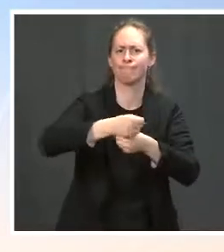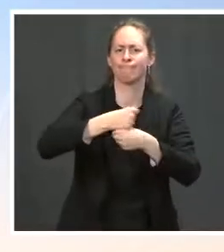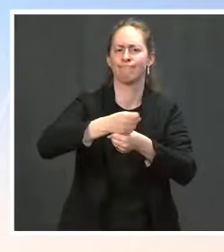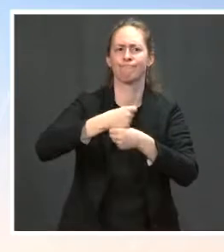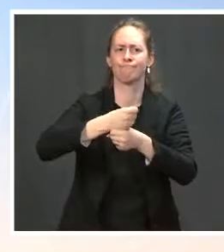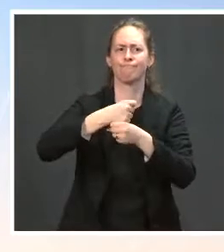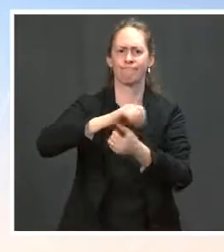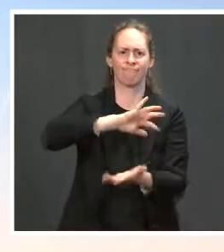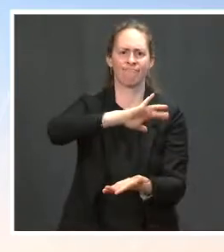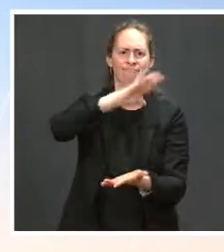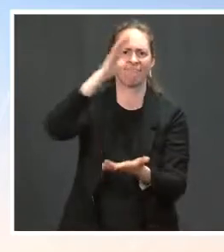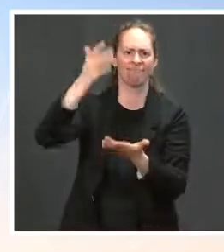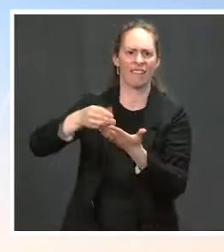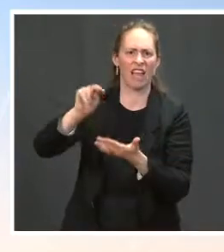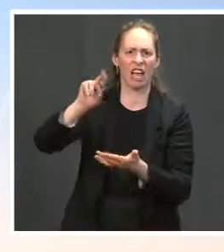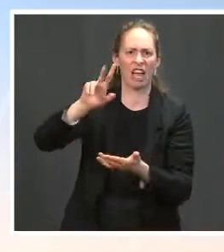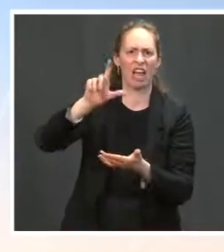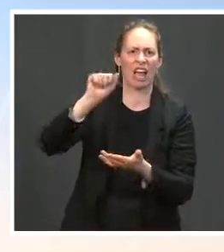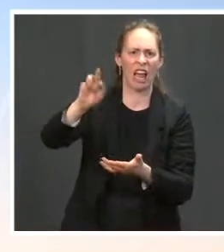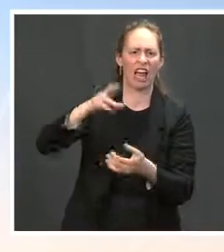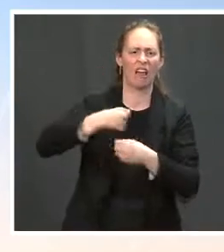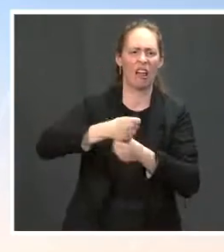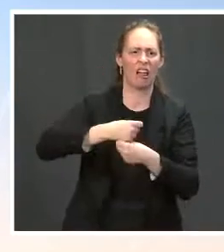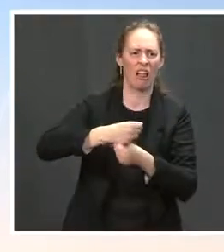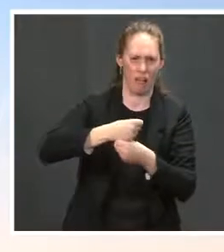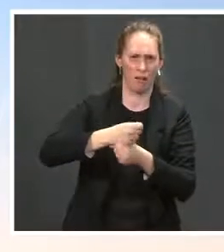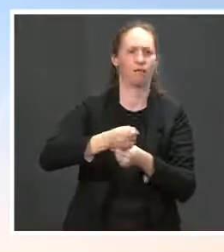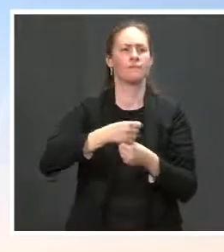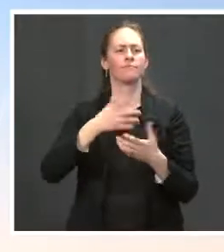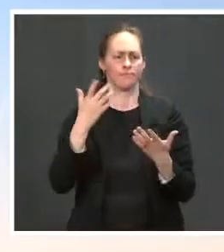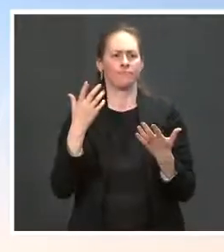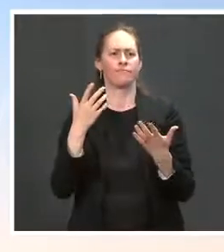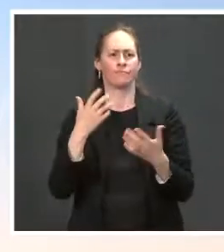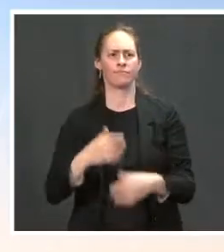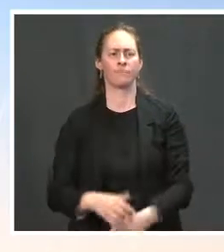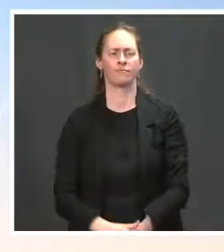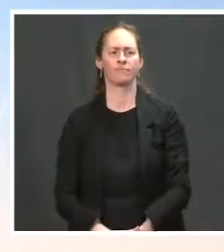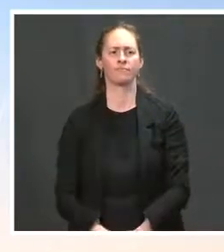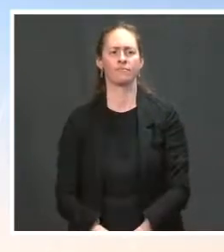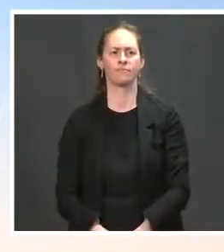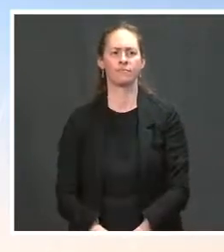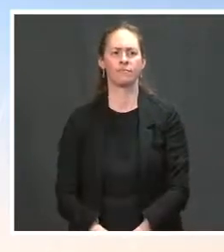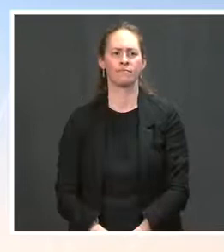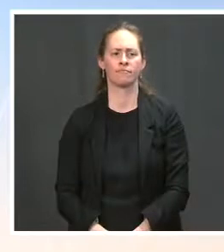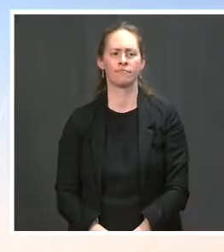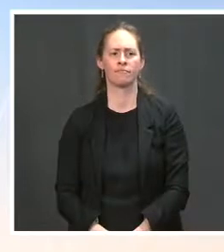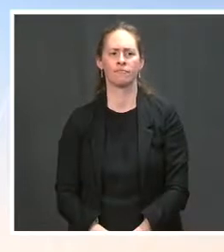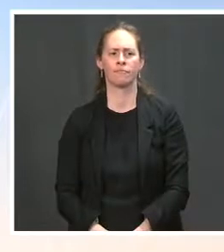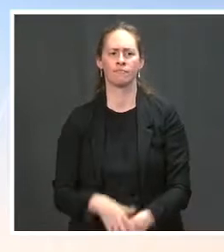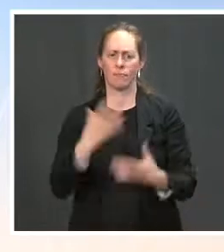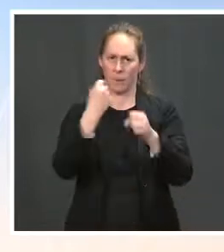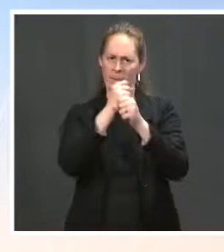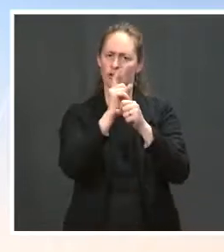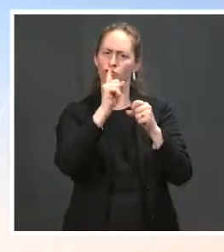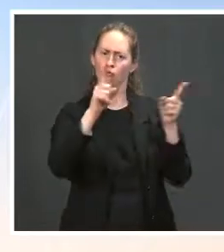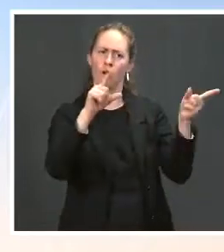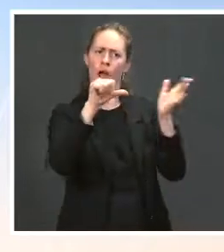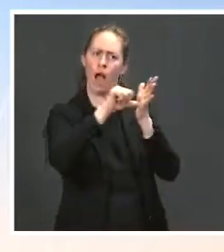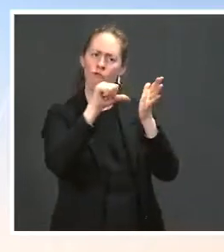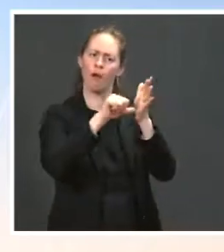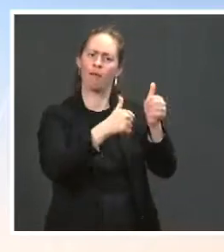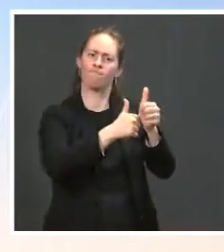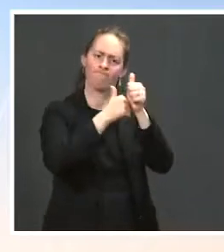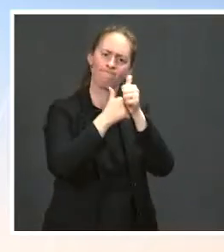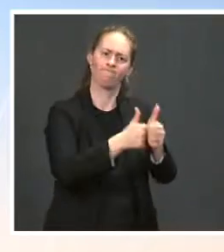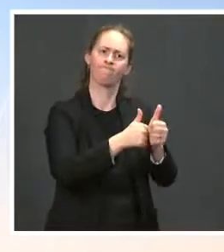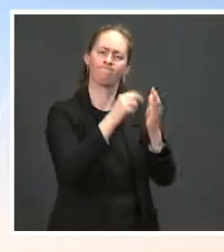having compliance, meeting compliance obligations, I should say, on all sides. So there are a lot of channels we work